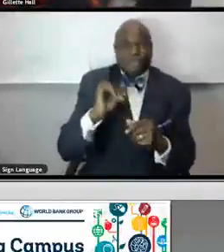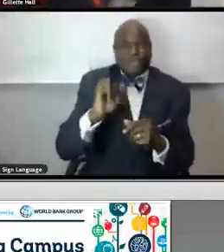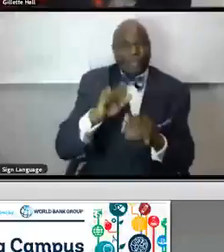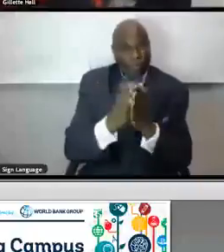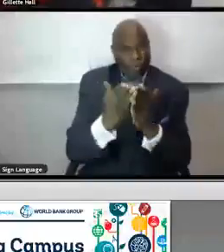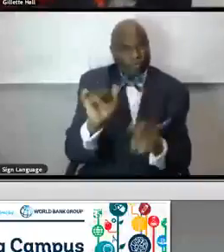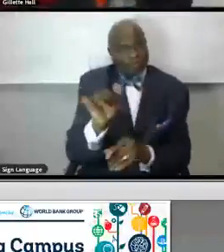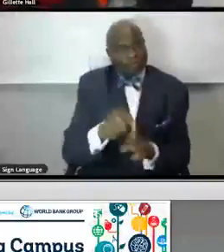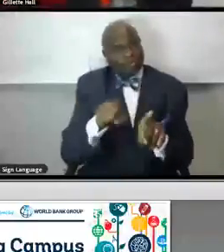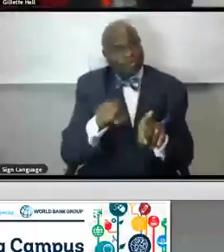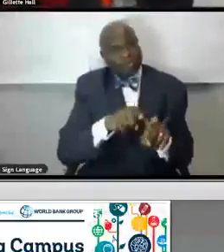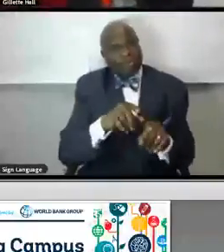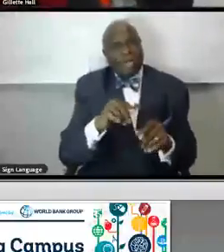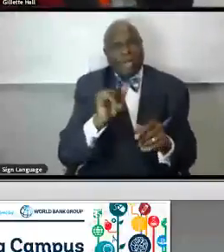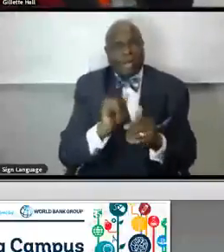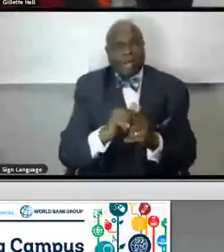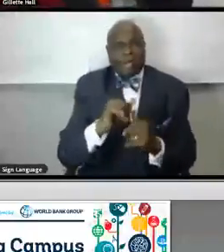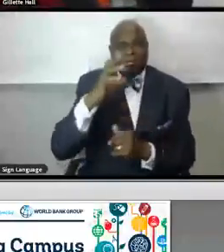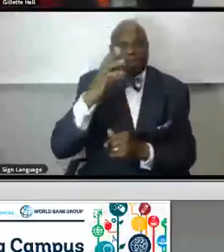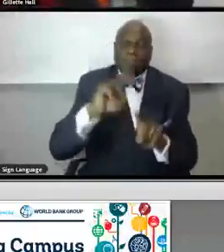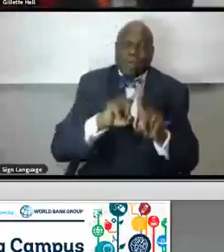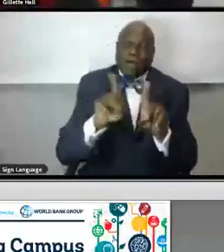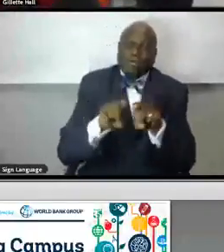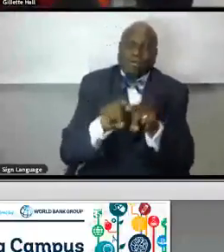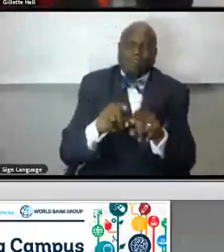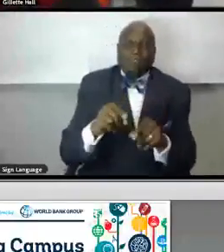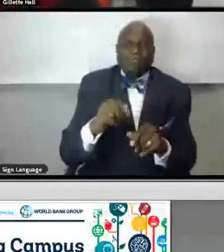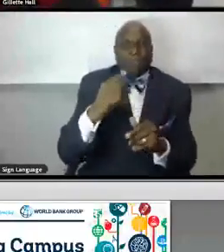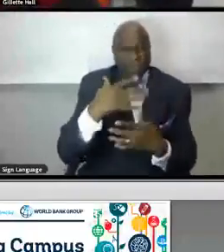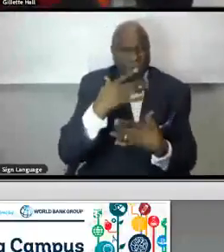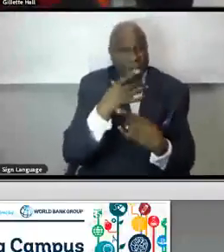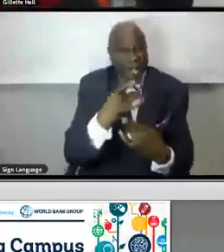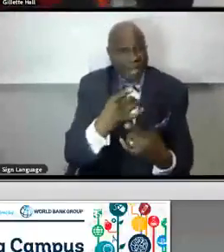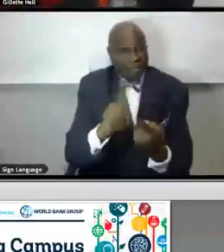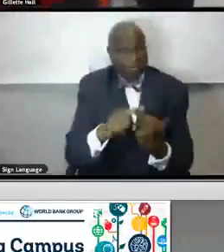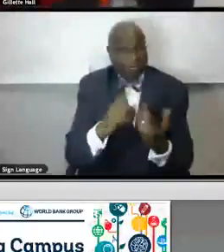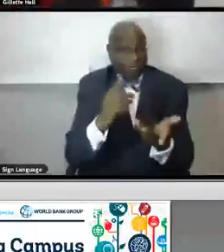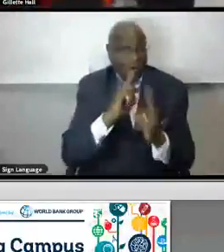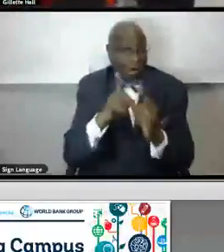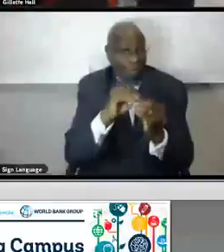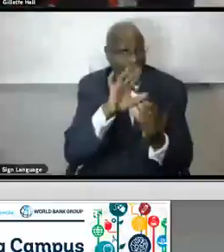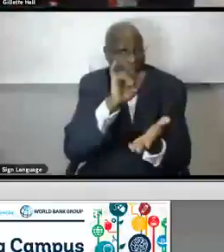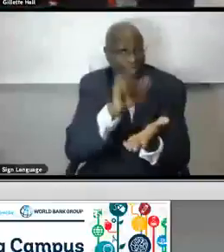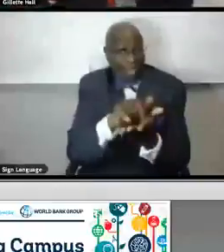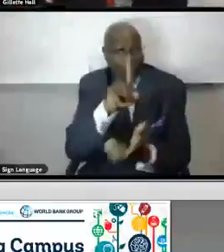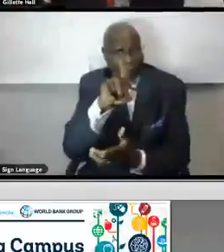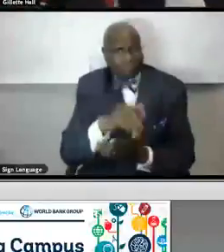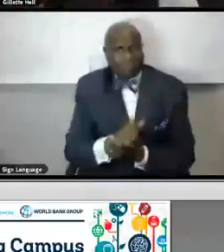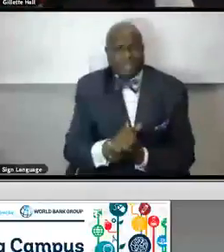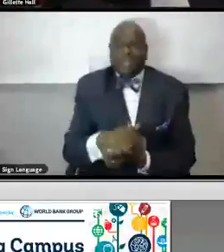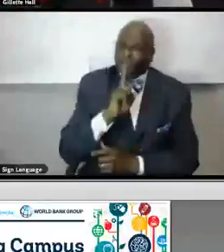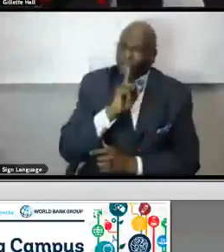well, on the oportunidades. But would you like to talk a bit about that?